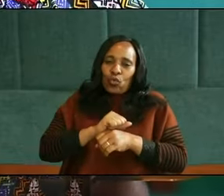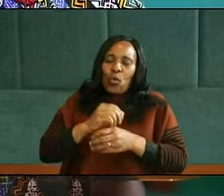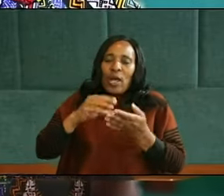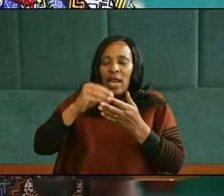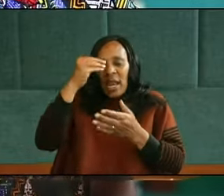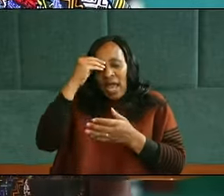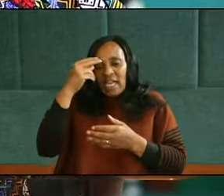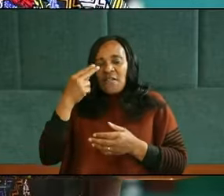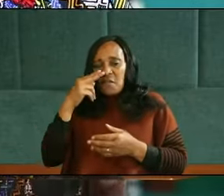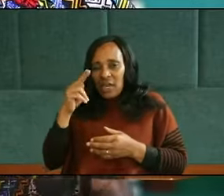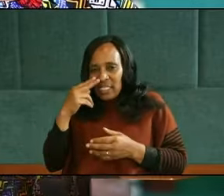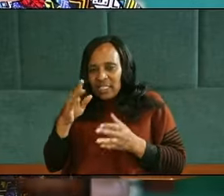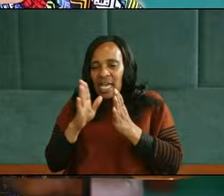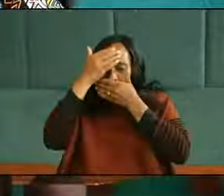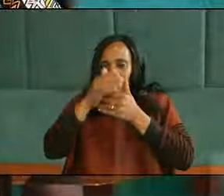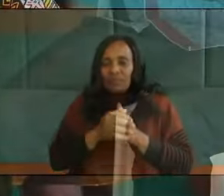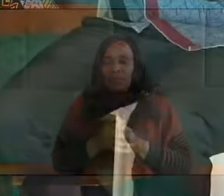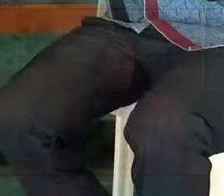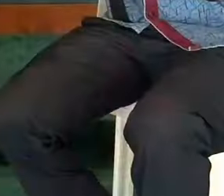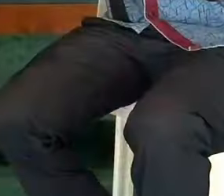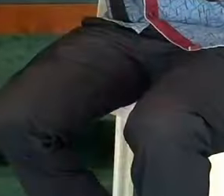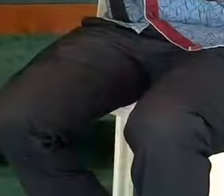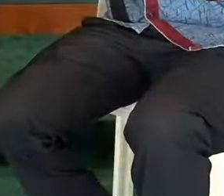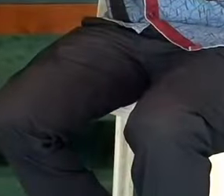French and English in Cameroon.